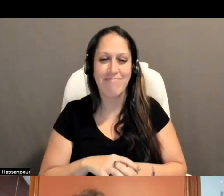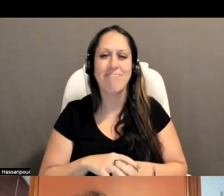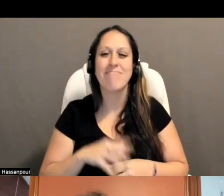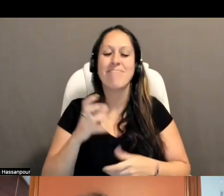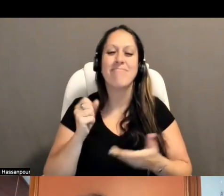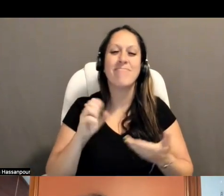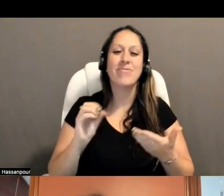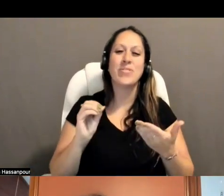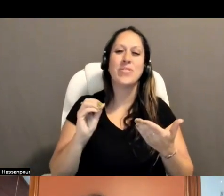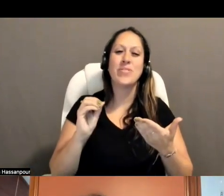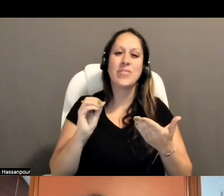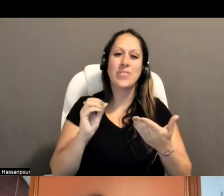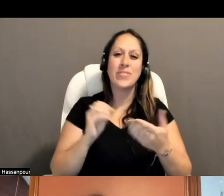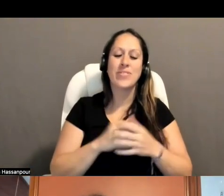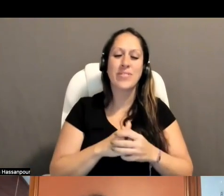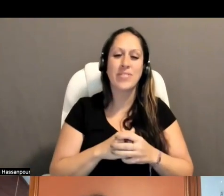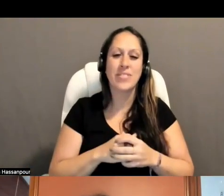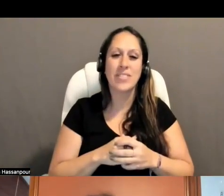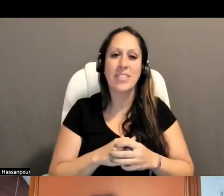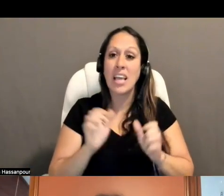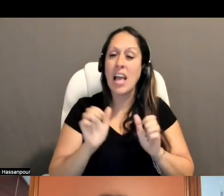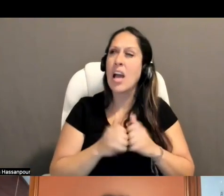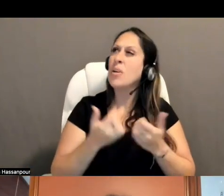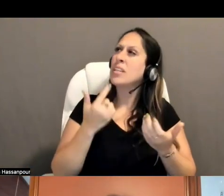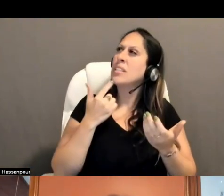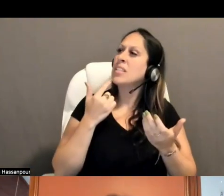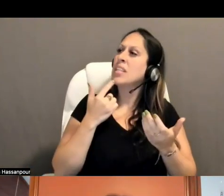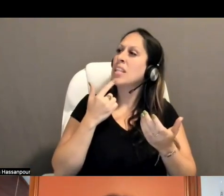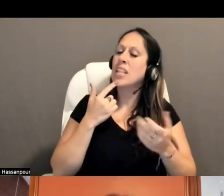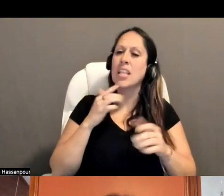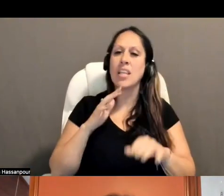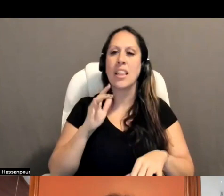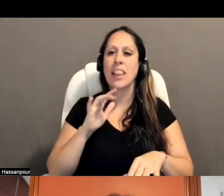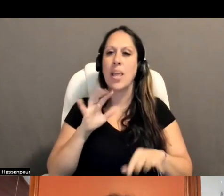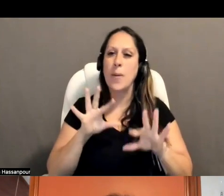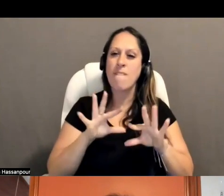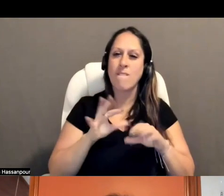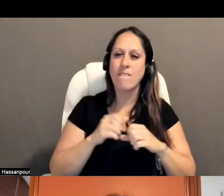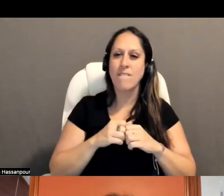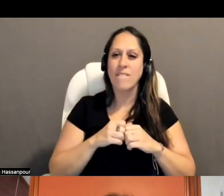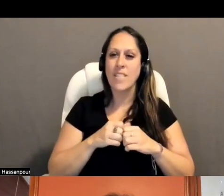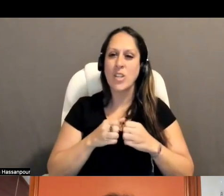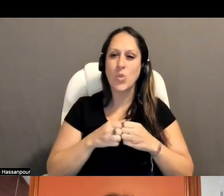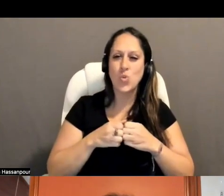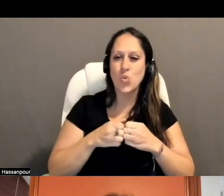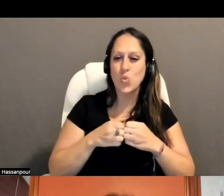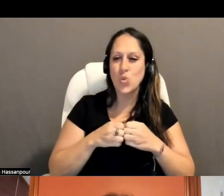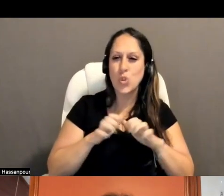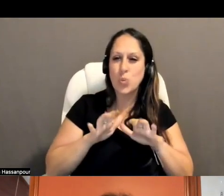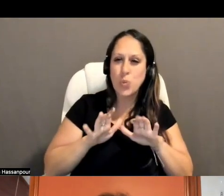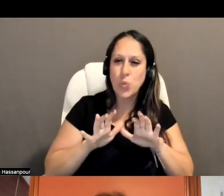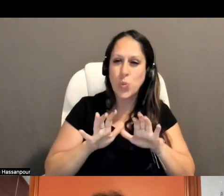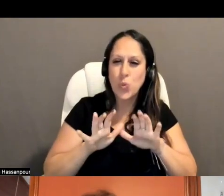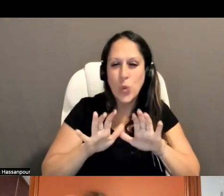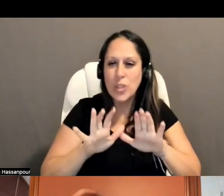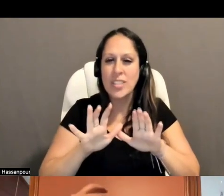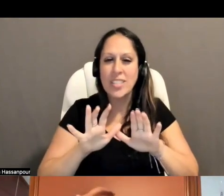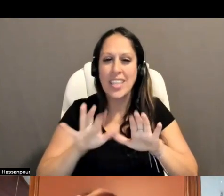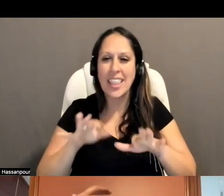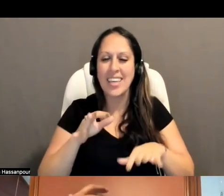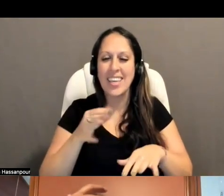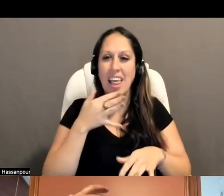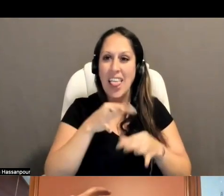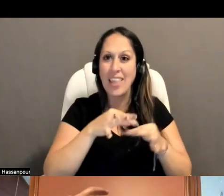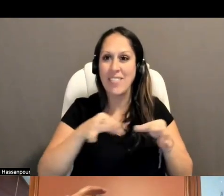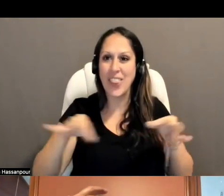So how do they say that? Pressing the envelope or stretching the envelope? Pushing the envelope, yeah. But I've